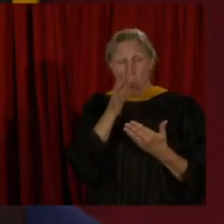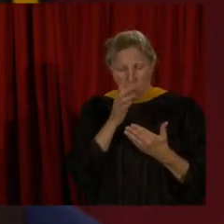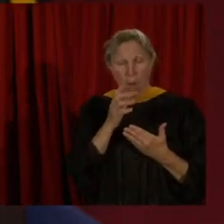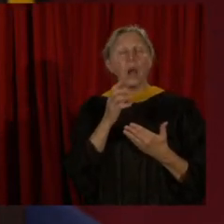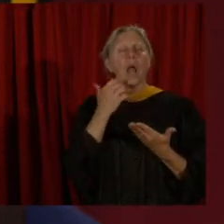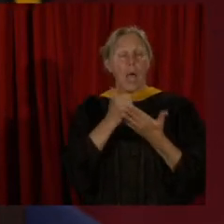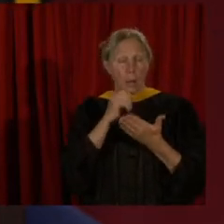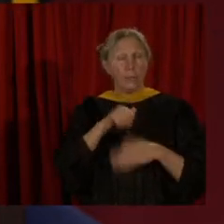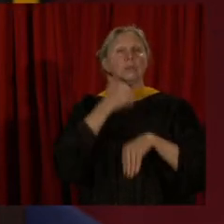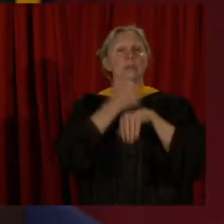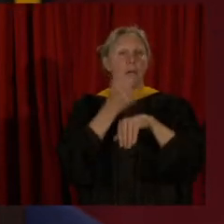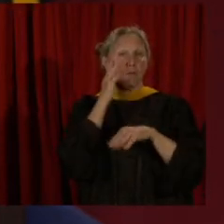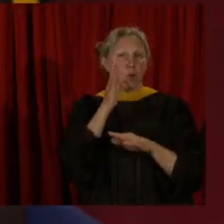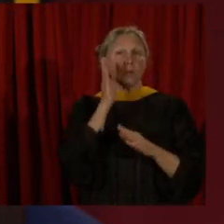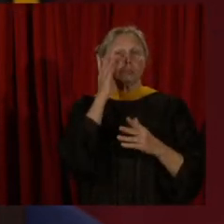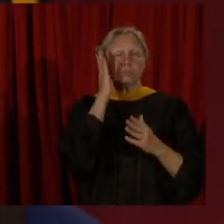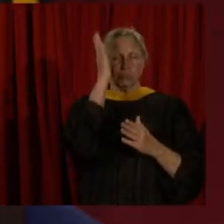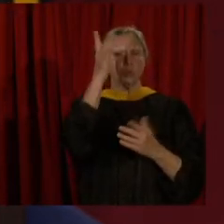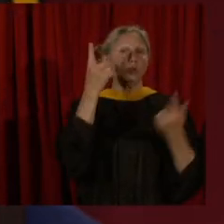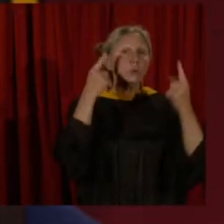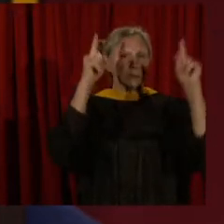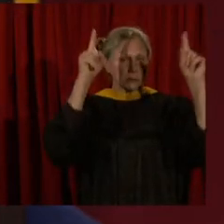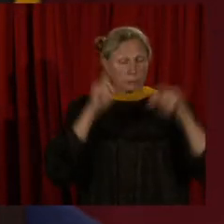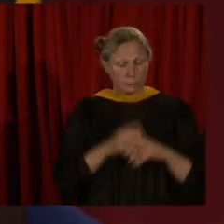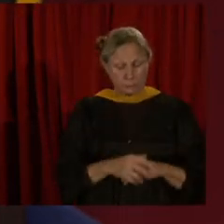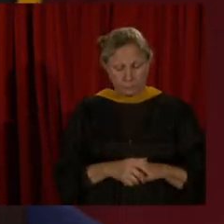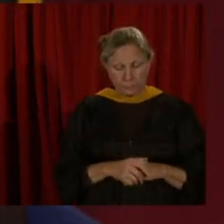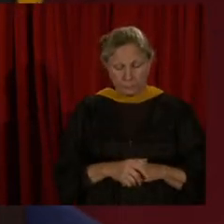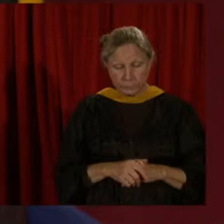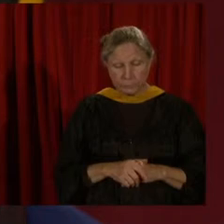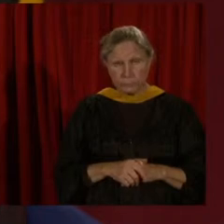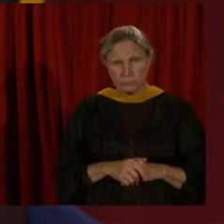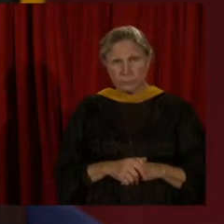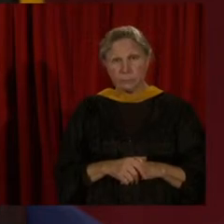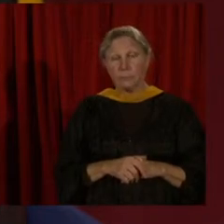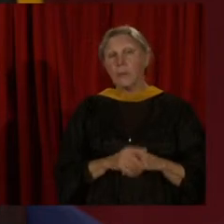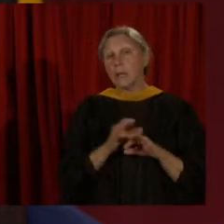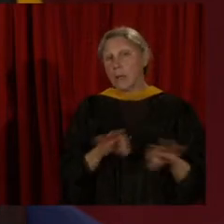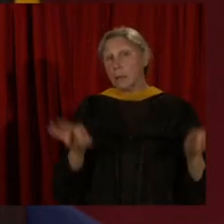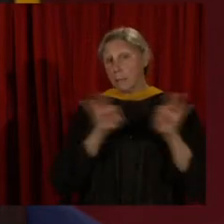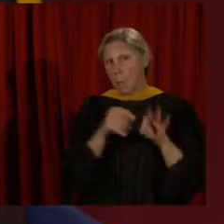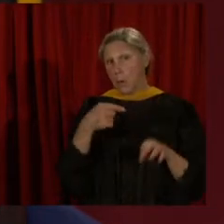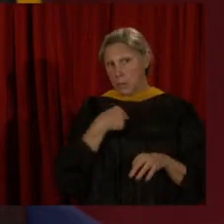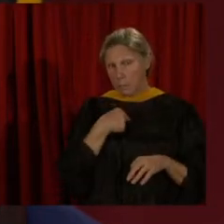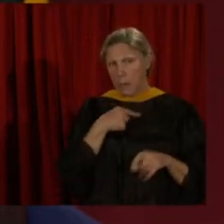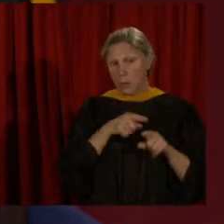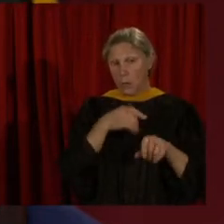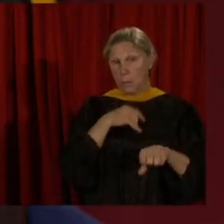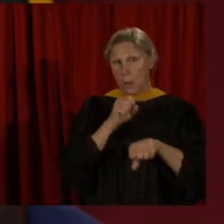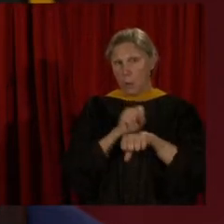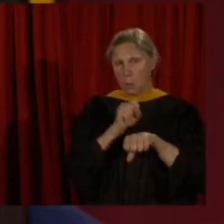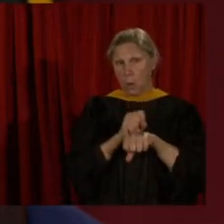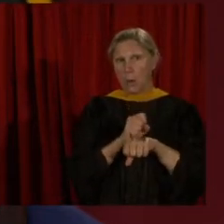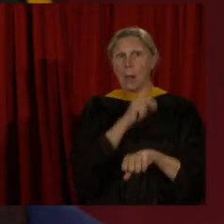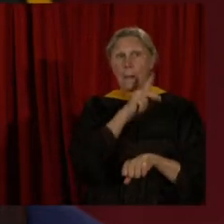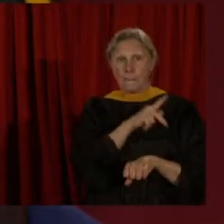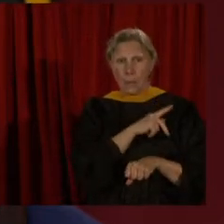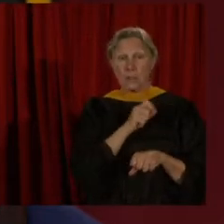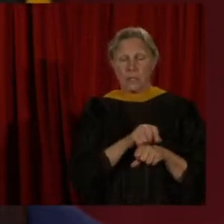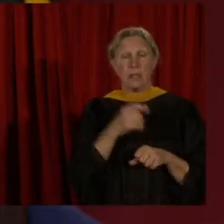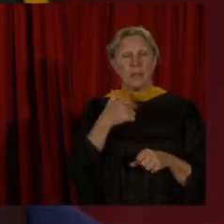for future success. It's been very important to me throughout my career to be a person of